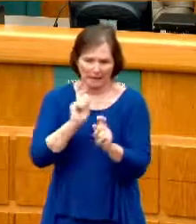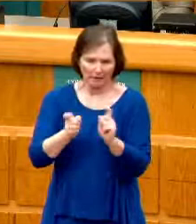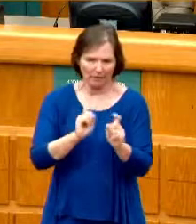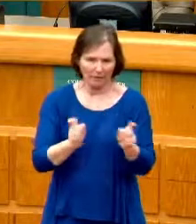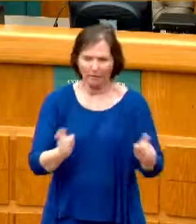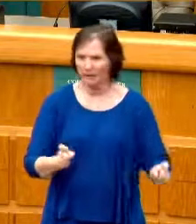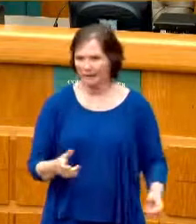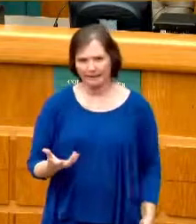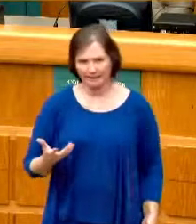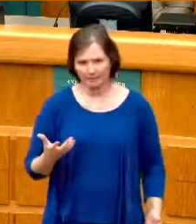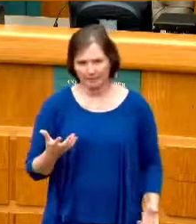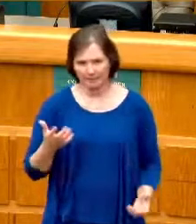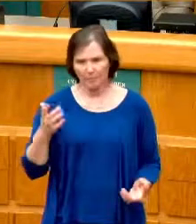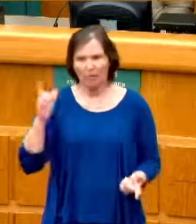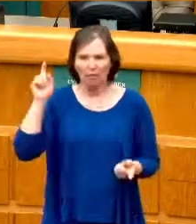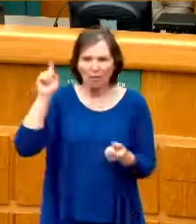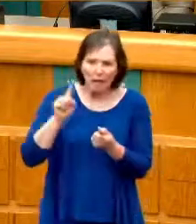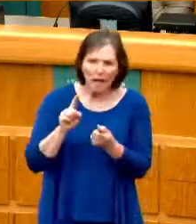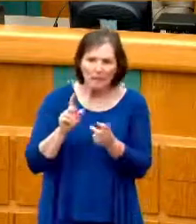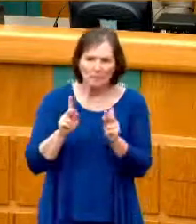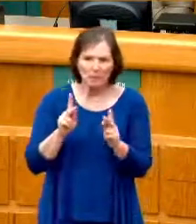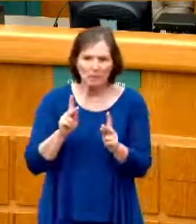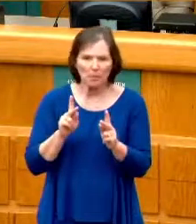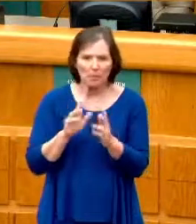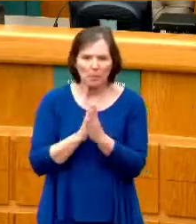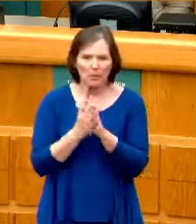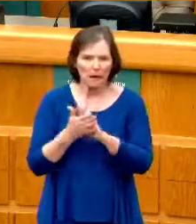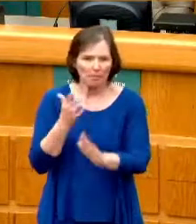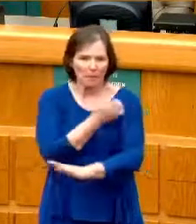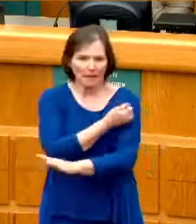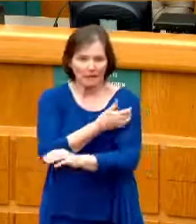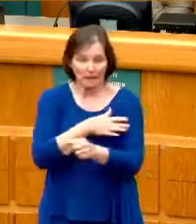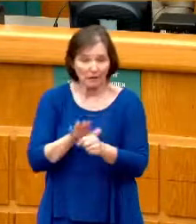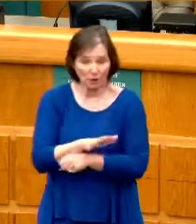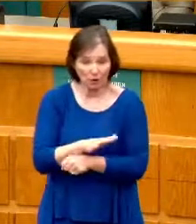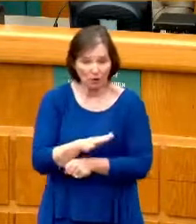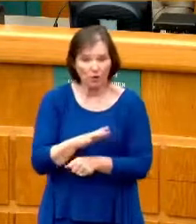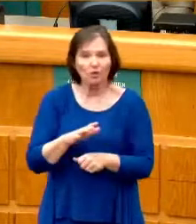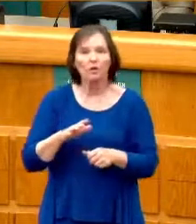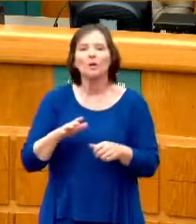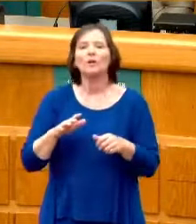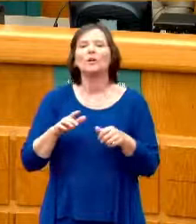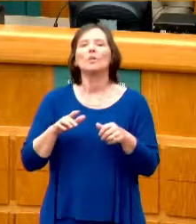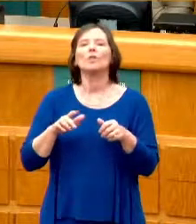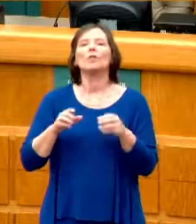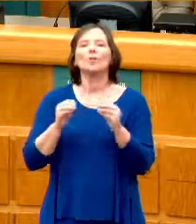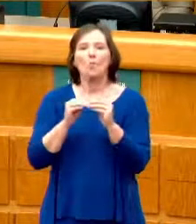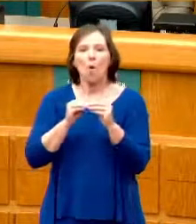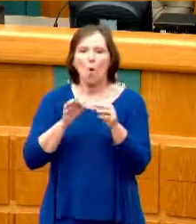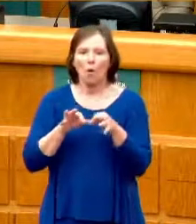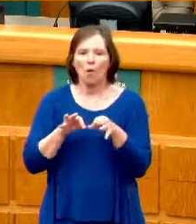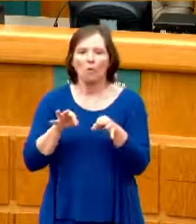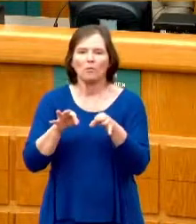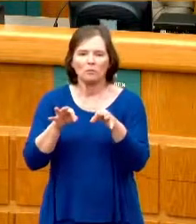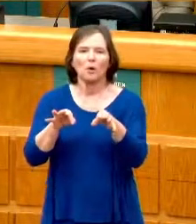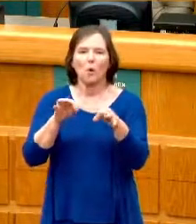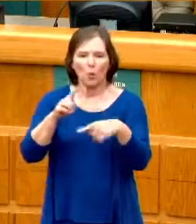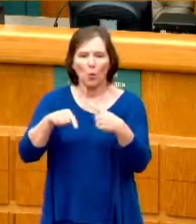slow down, we're going to make that calendar stretch longer and longer. So we need to make